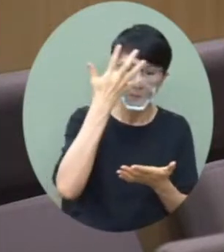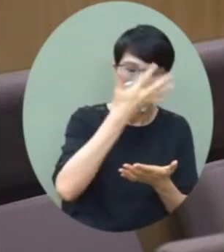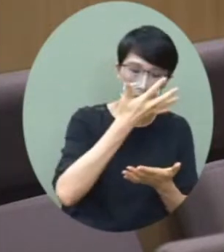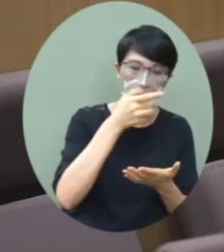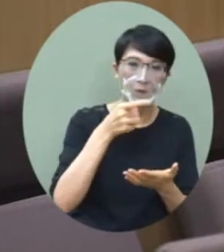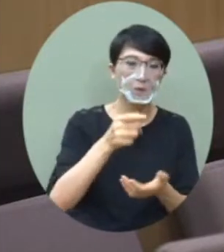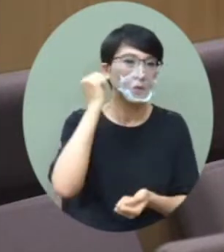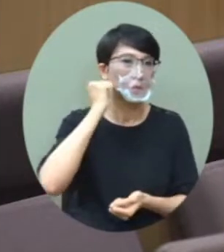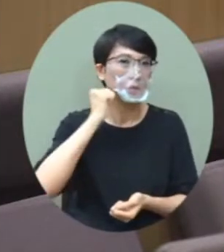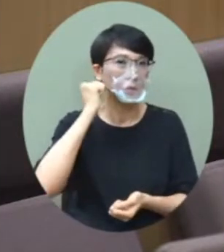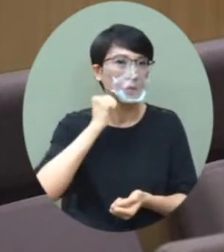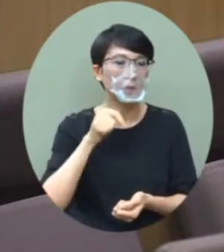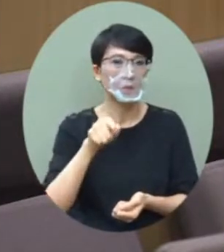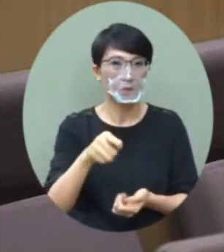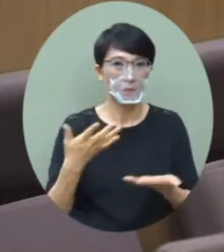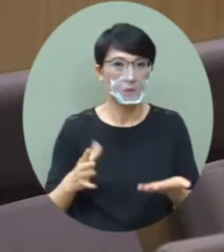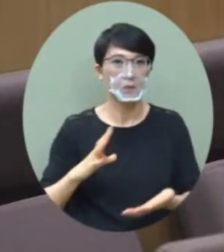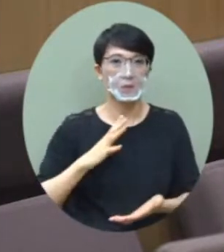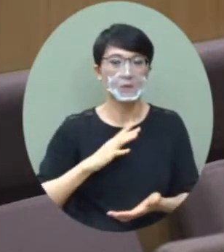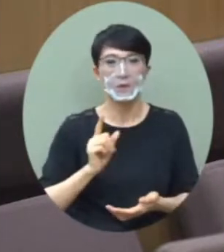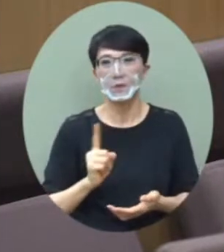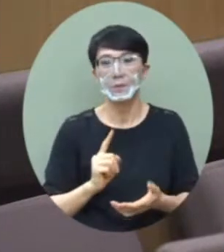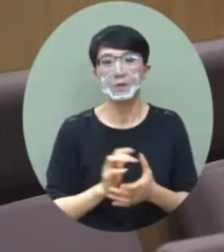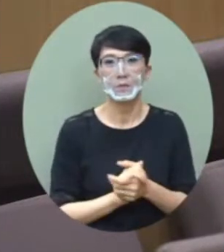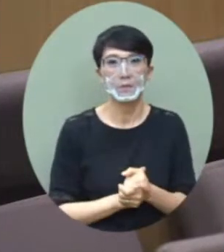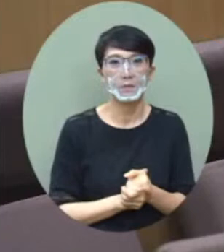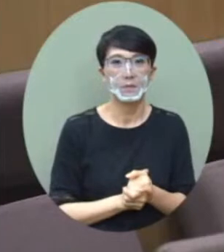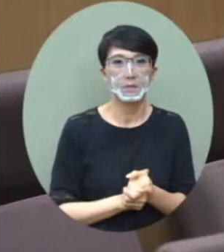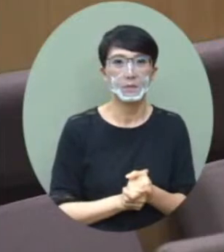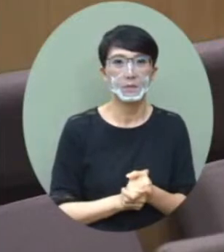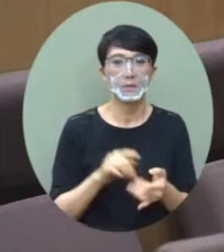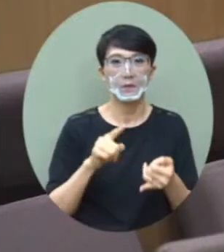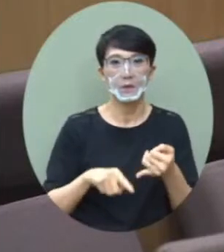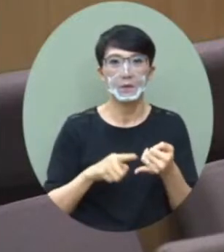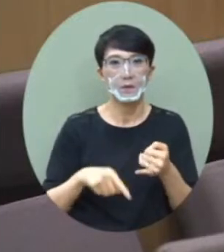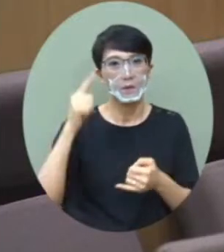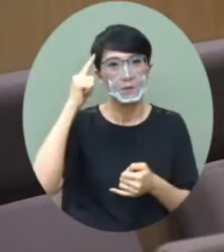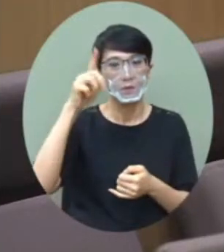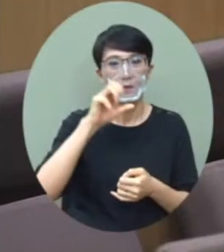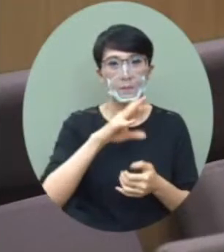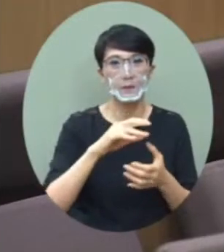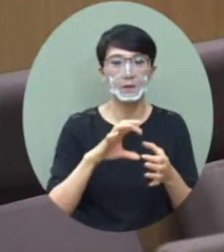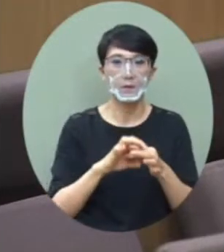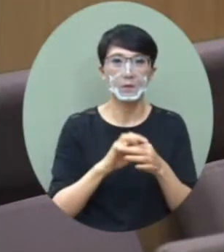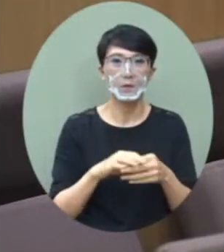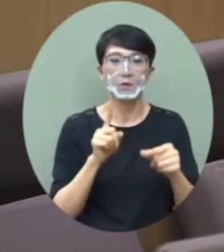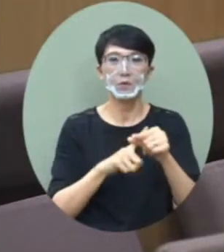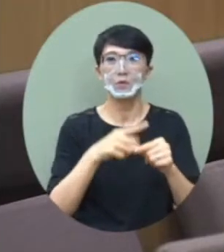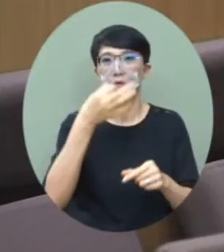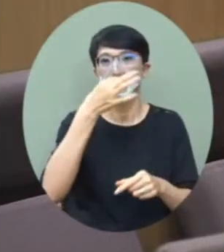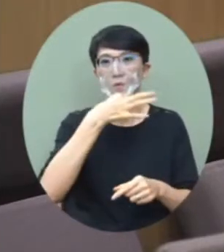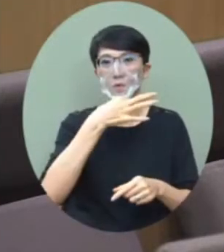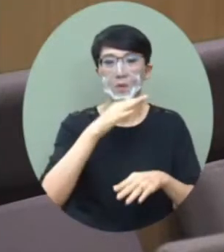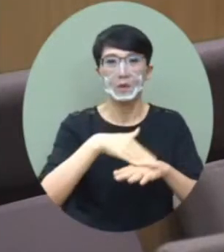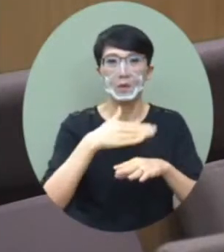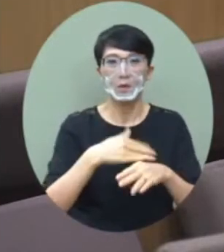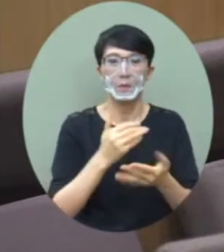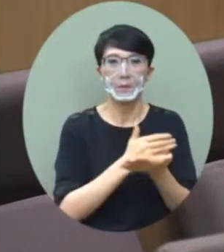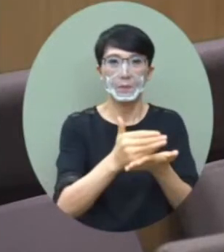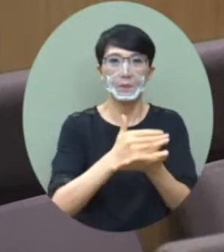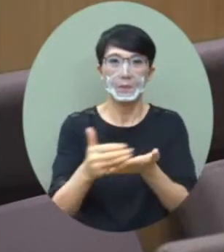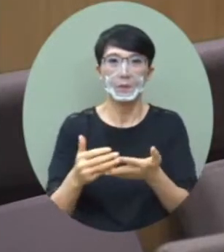was their condition? And for the remaining elderly person who has fainted,